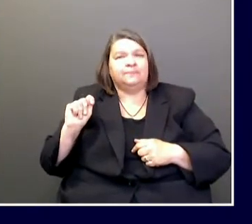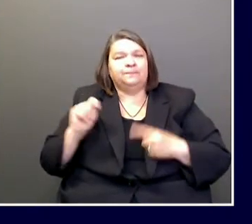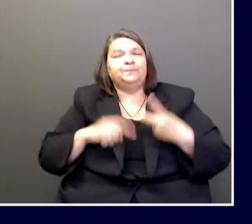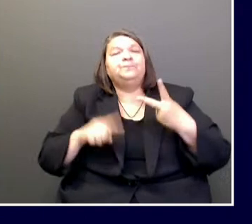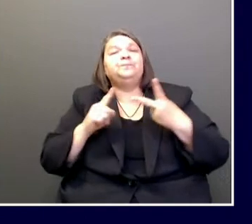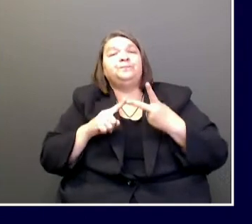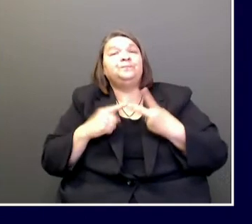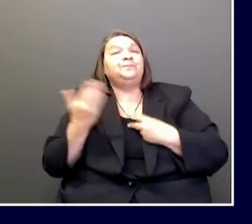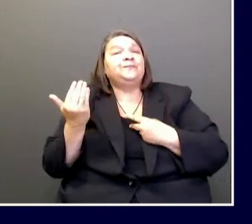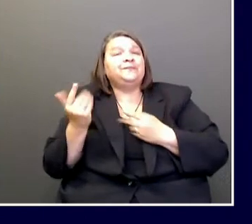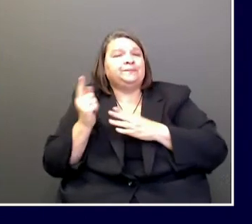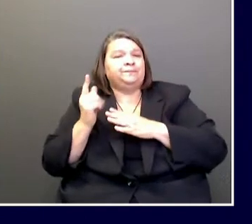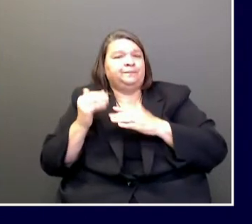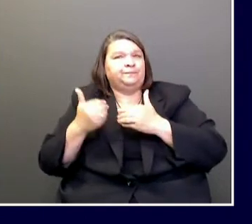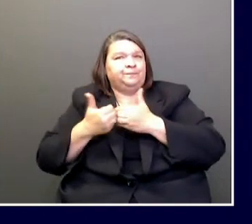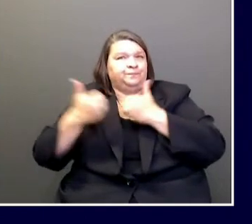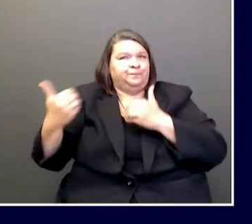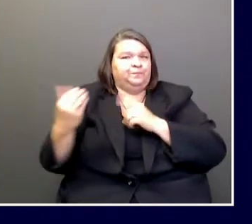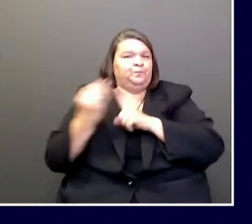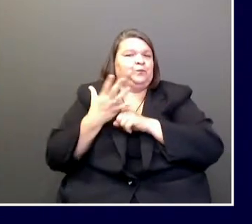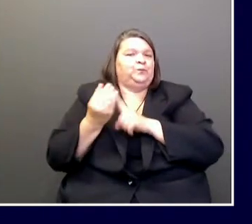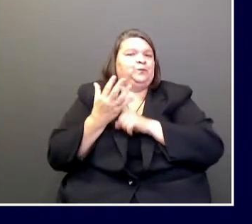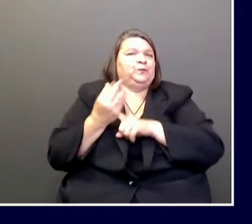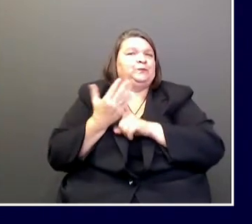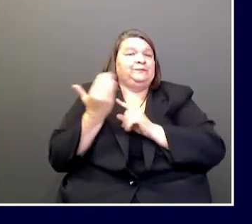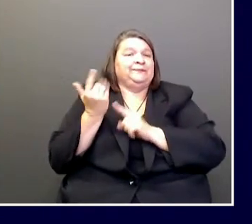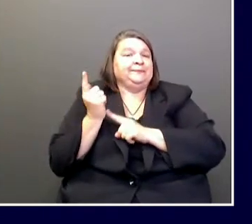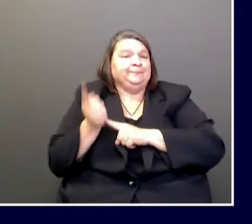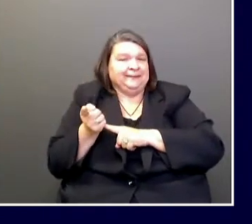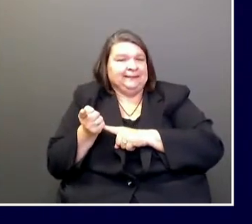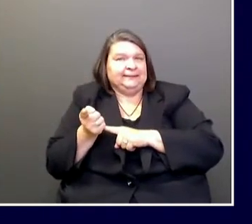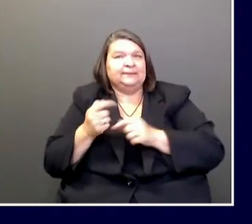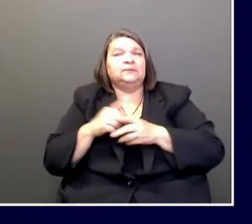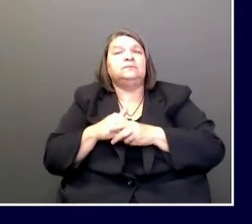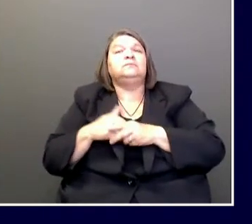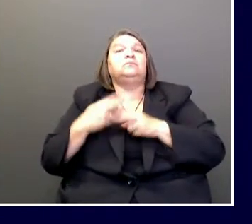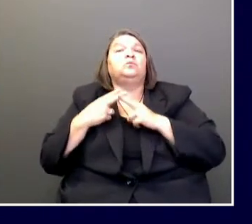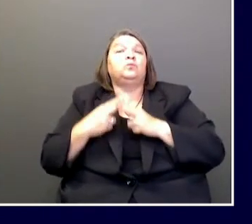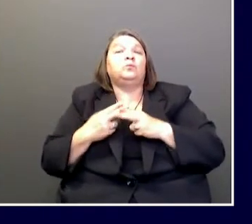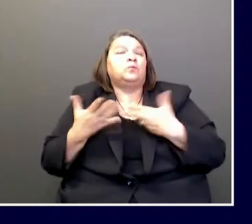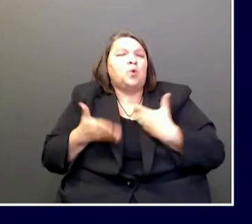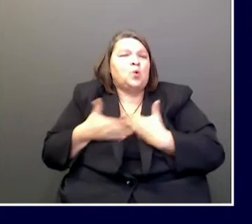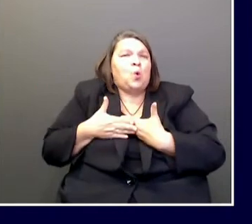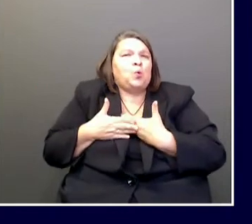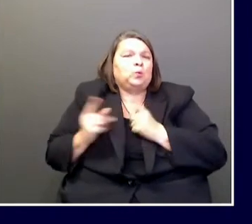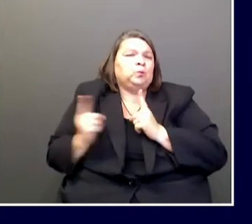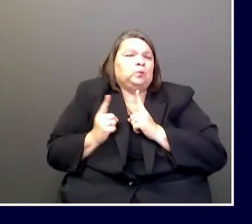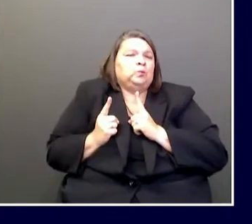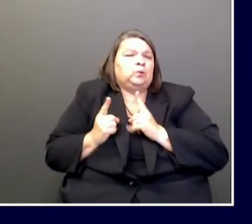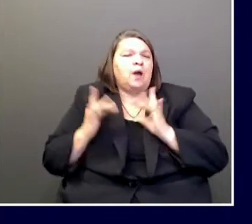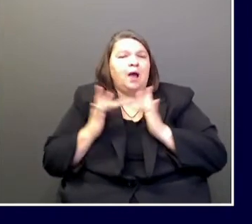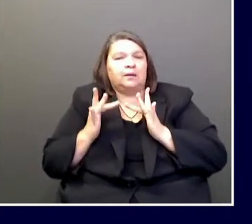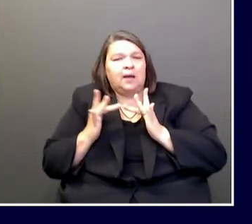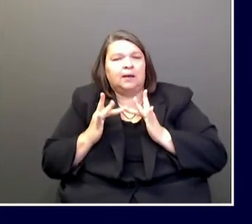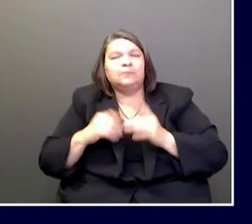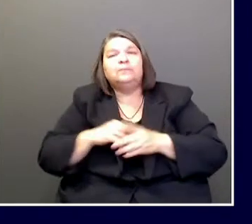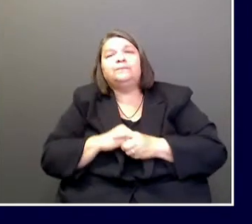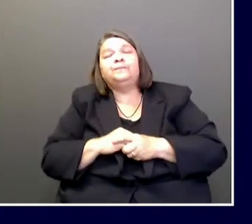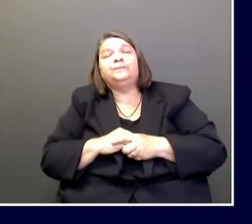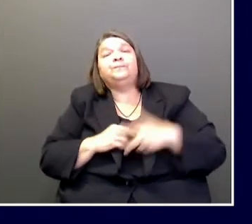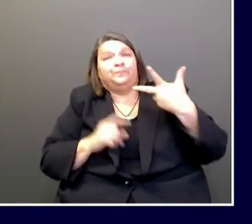There's been some discussion about it, but as of this time, no update to that. Okay. And just one last thing. Have there